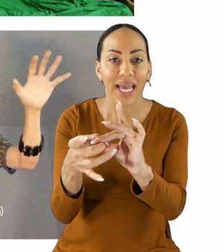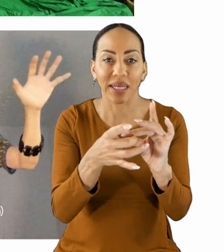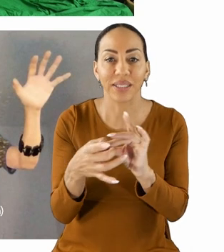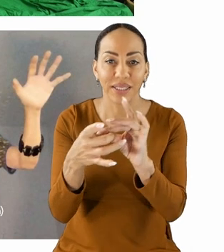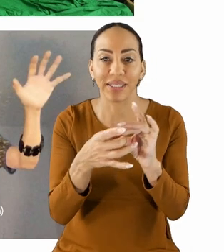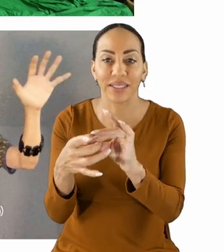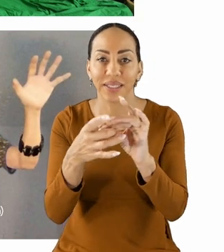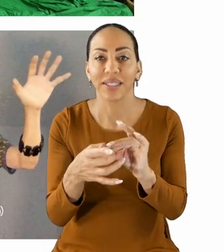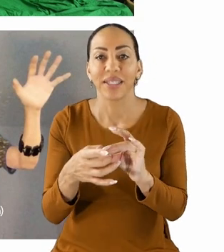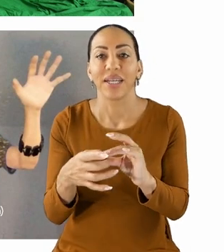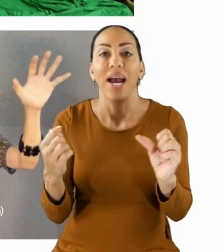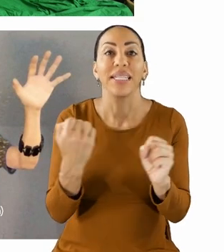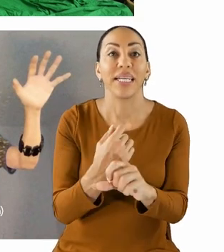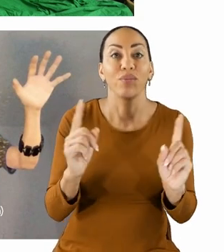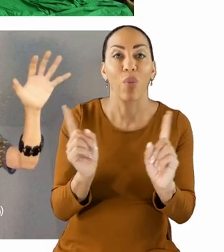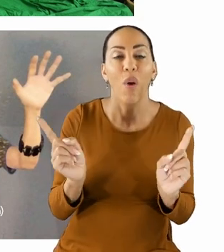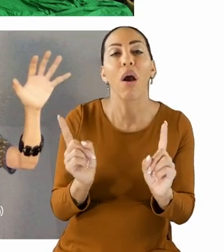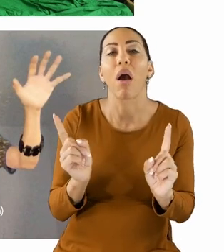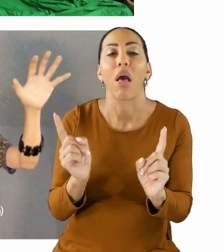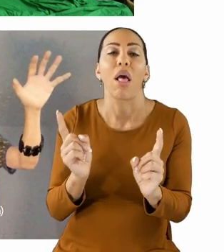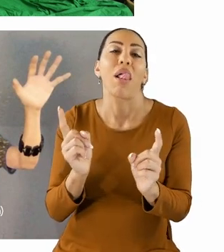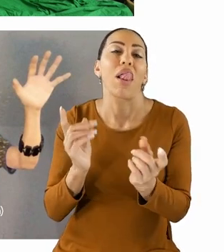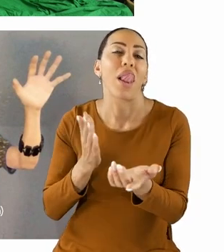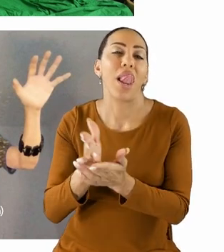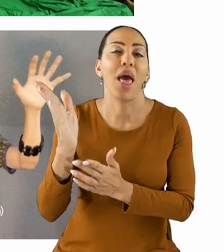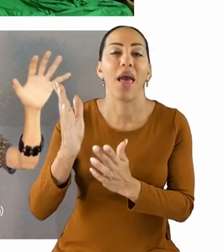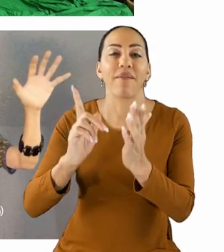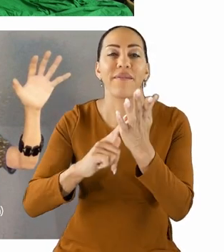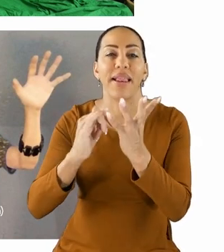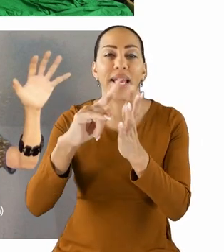presented as a global laser, where I performed as a live chroma key figure